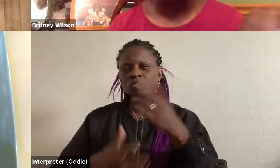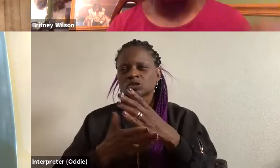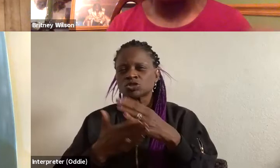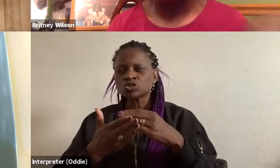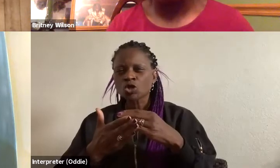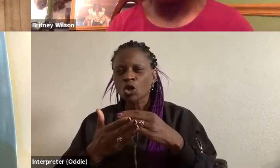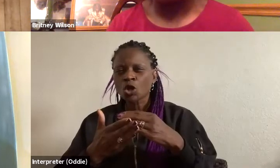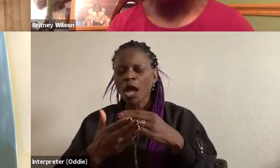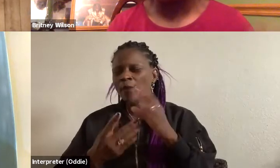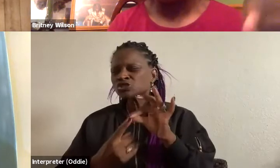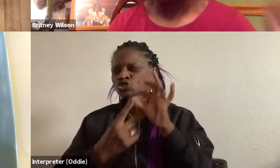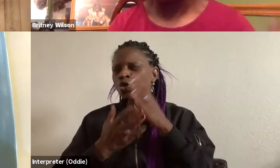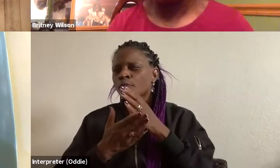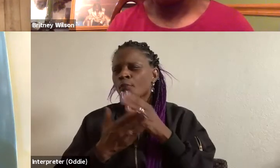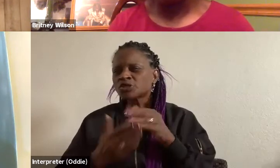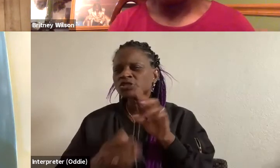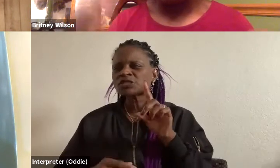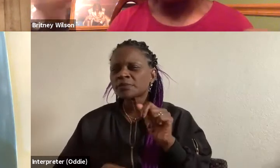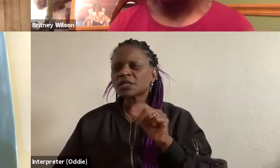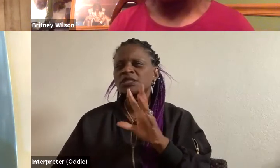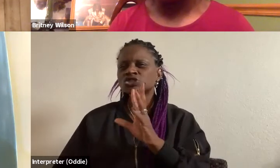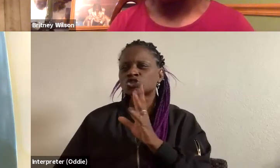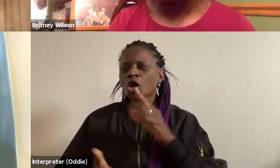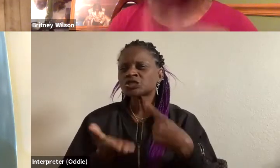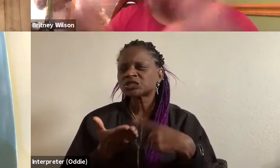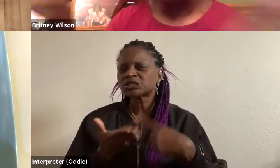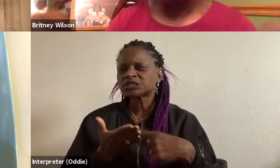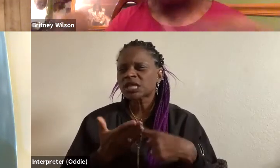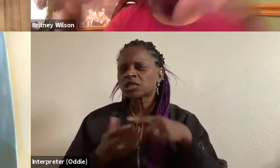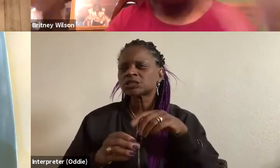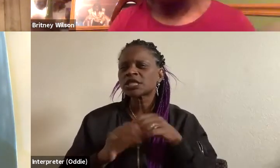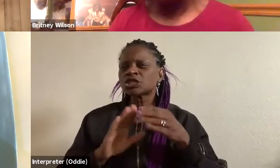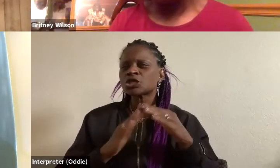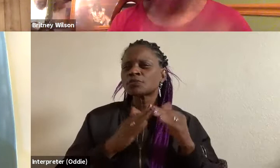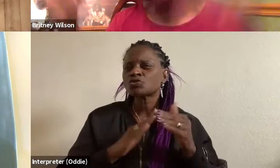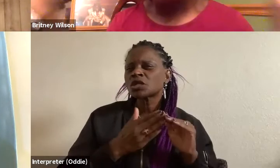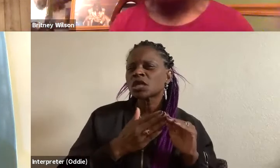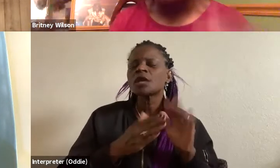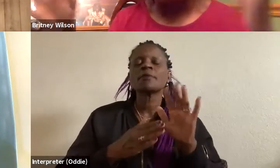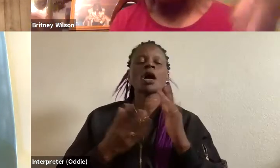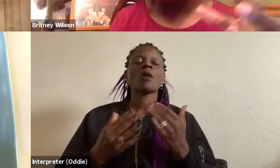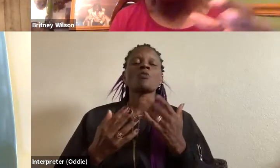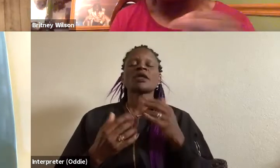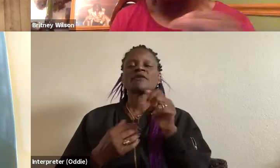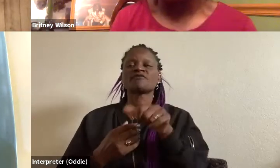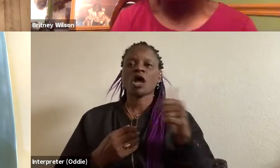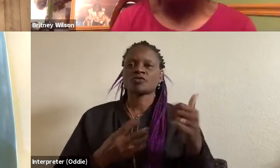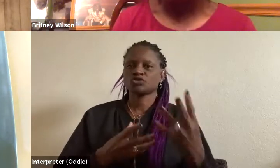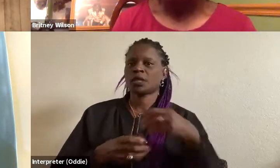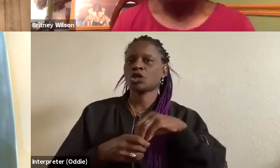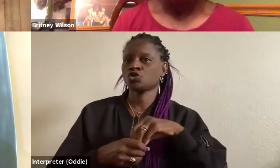being talked about more nowadays in the Black community and in communities of color. And I'm just waiting for all the rest of us to also be included in